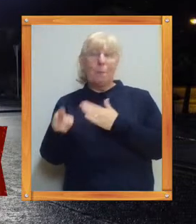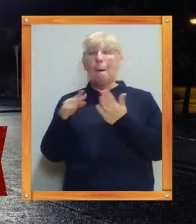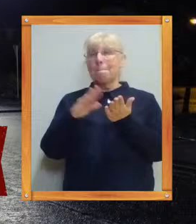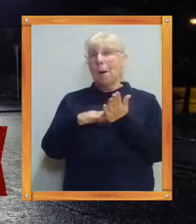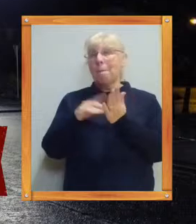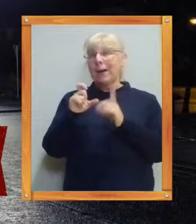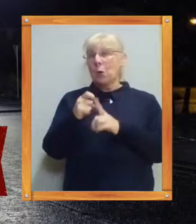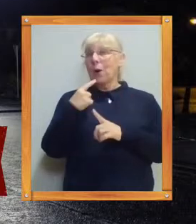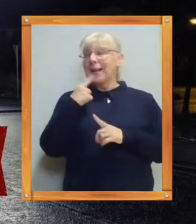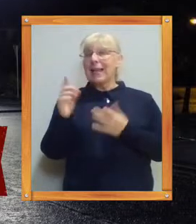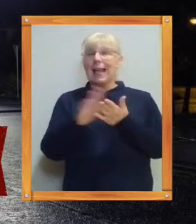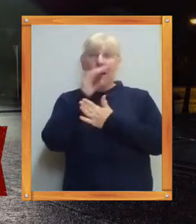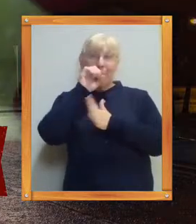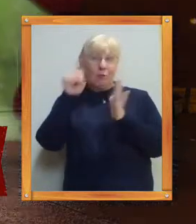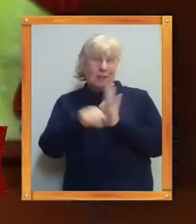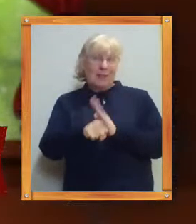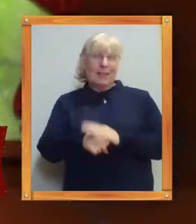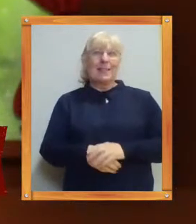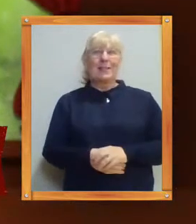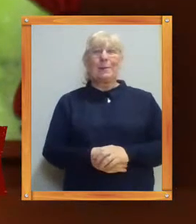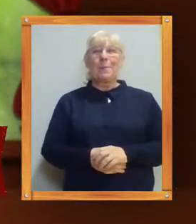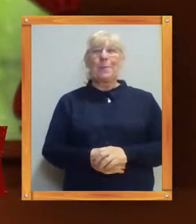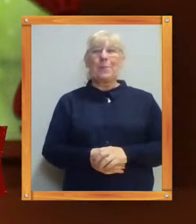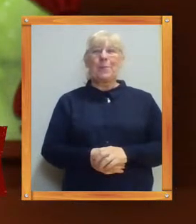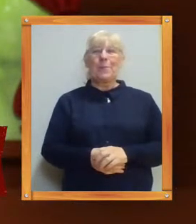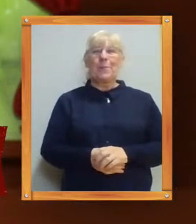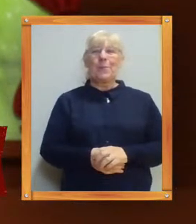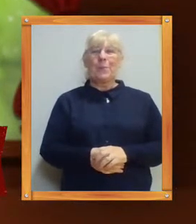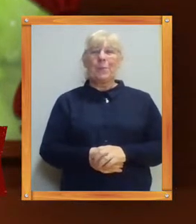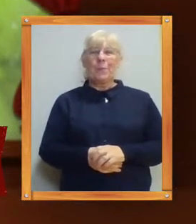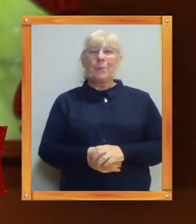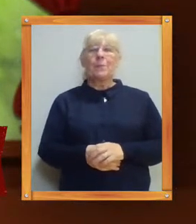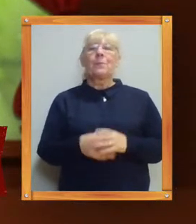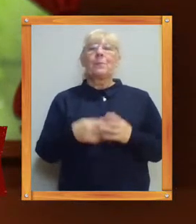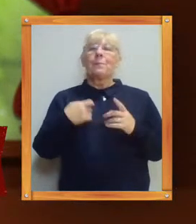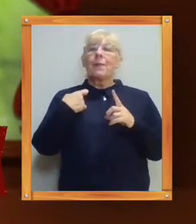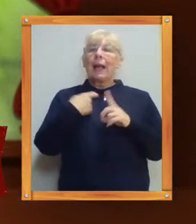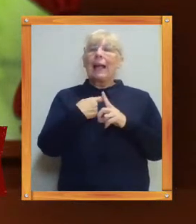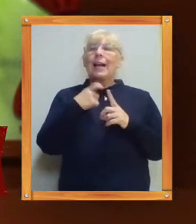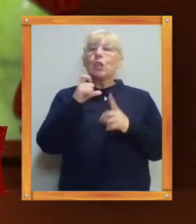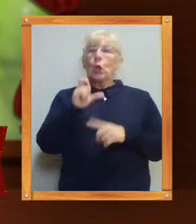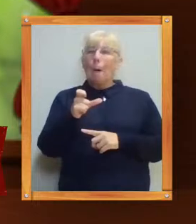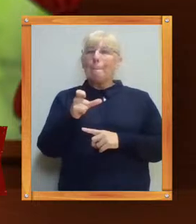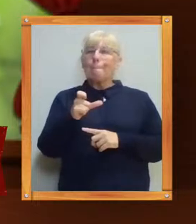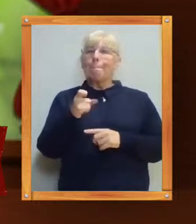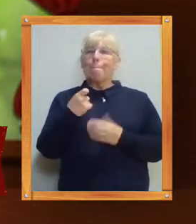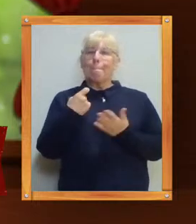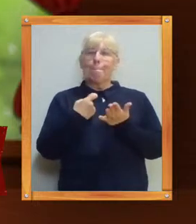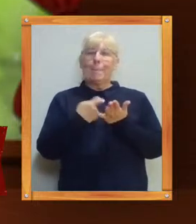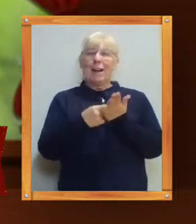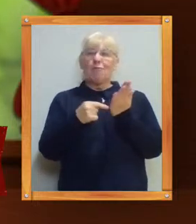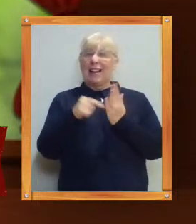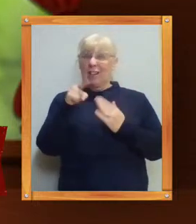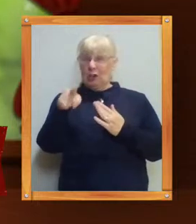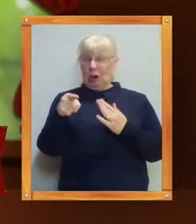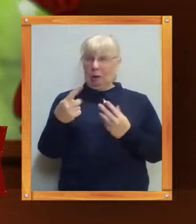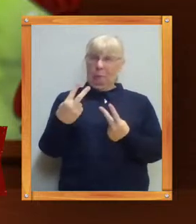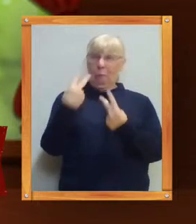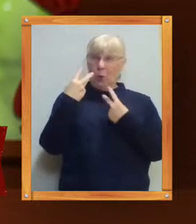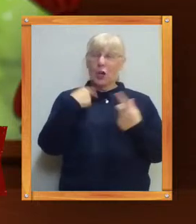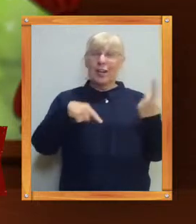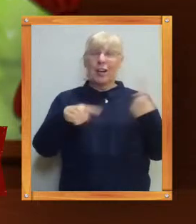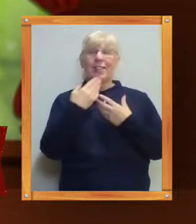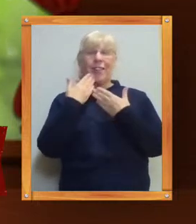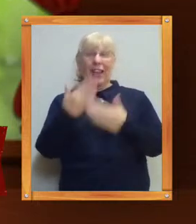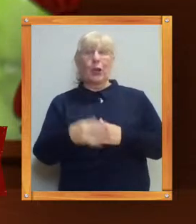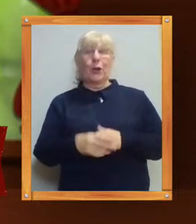Merry Christmas. And Gasha Comet in Randalstown tuned in to our live stream tonight. Thank you as well.